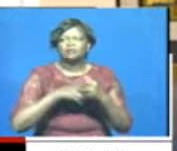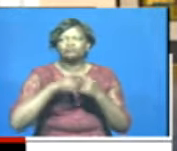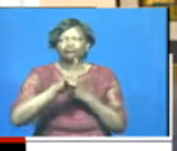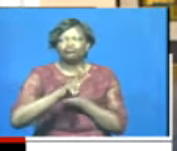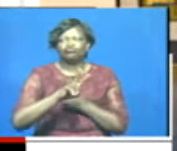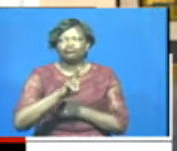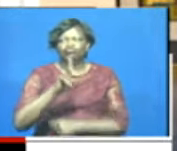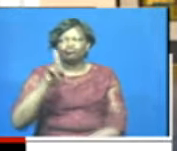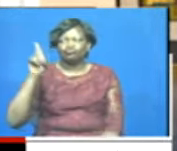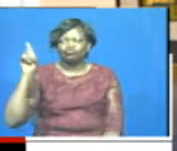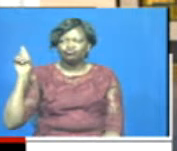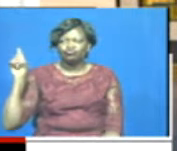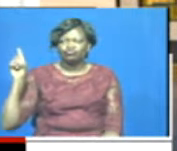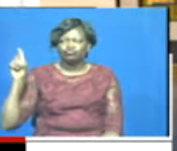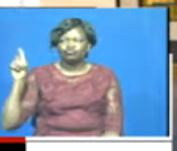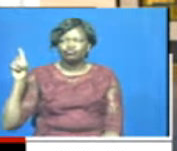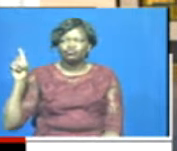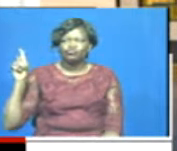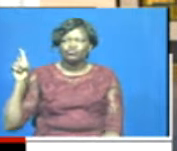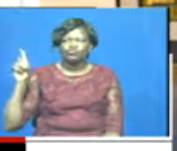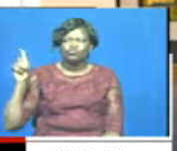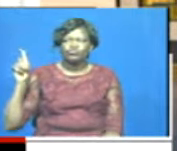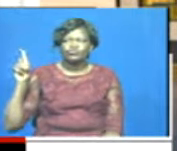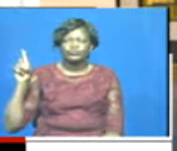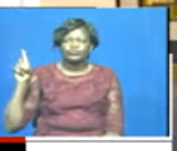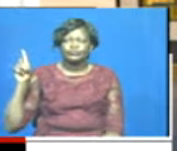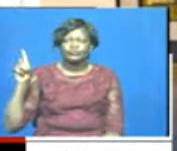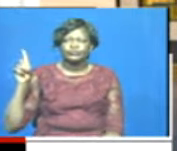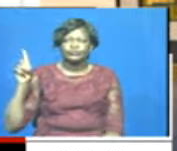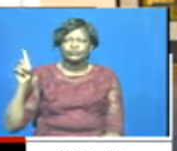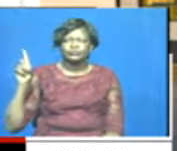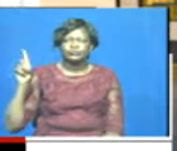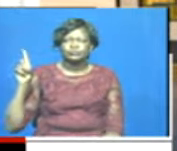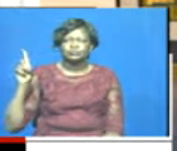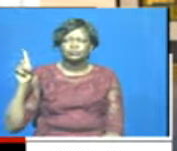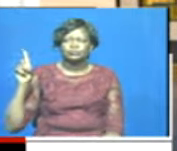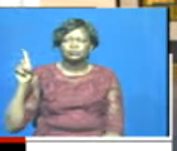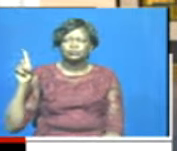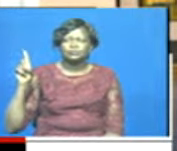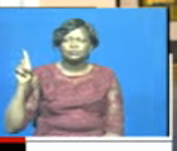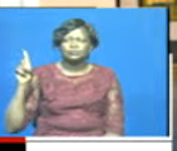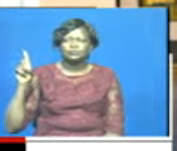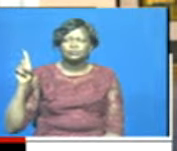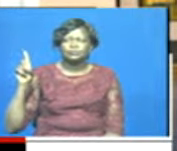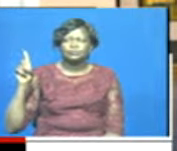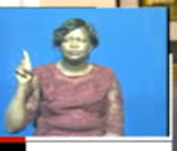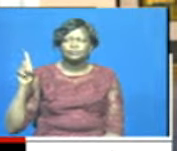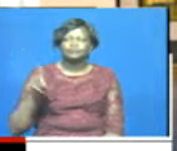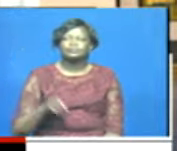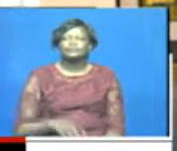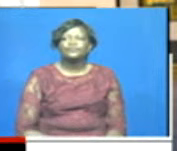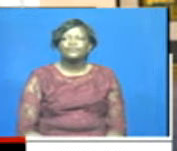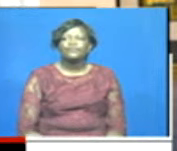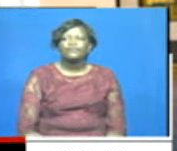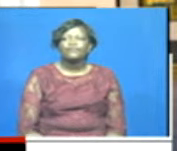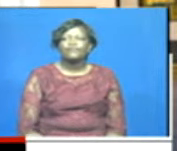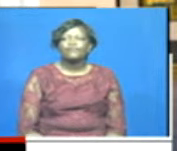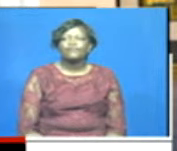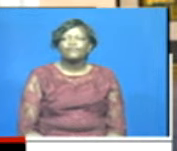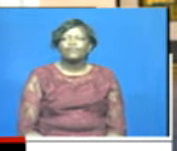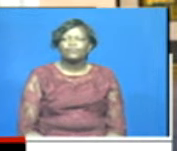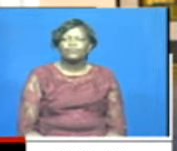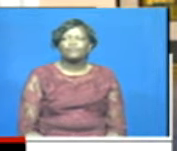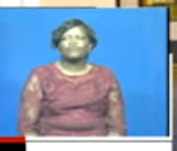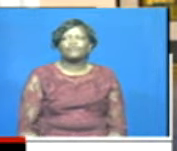and 15 cents, while diesel will retail at 153 shillings and 5 cents. Kerosene will